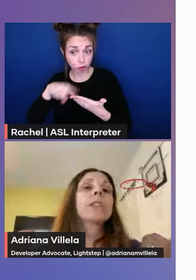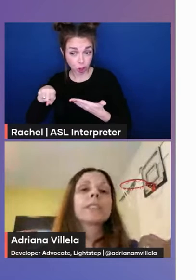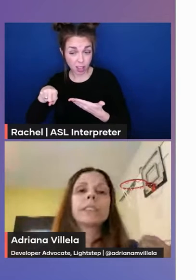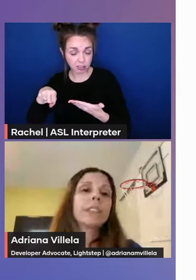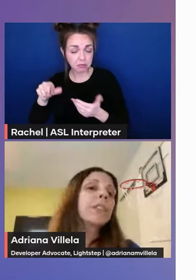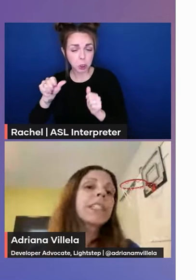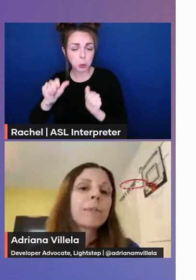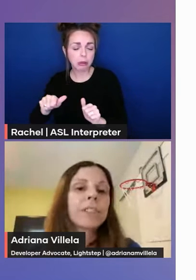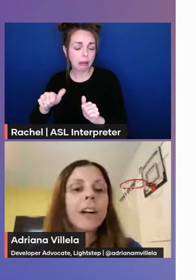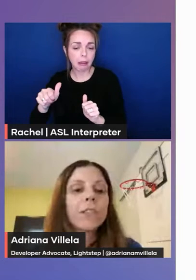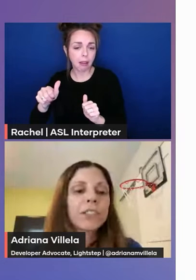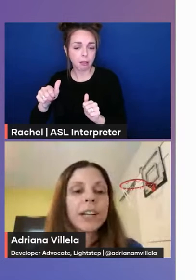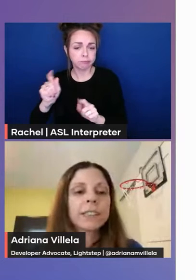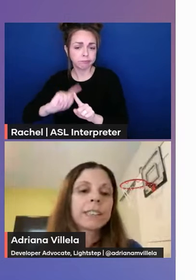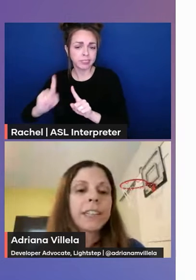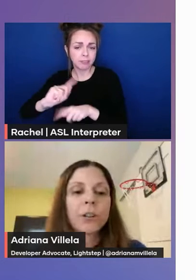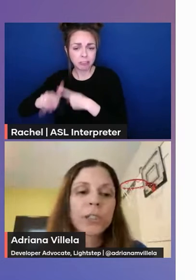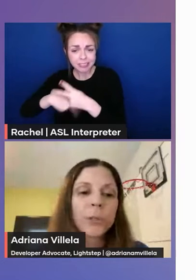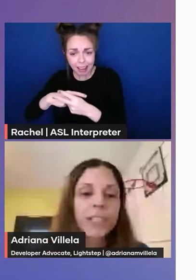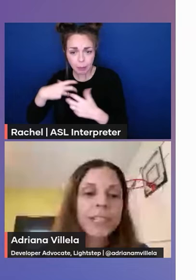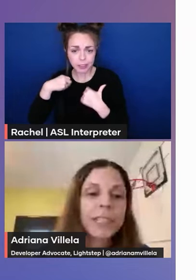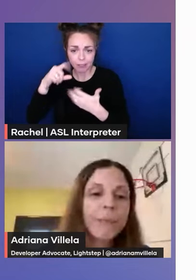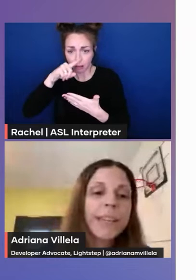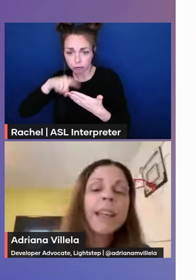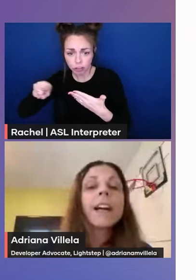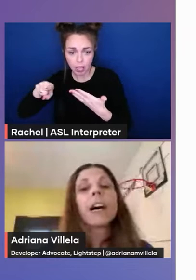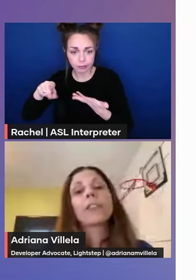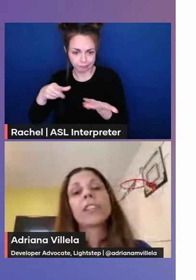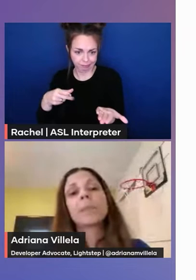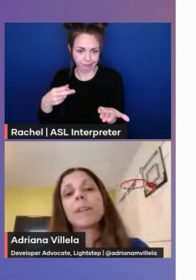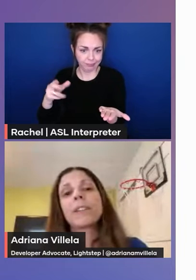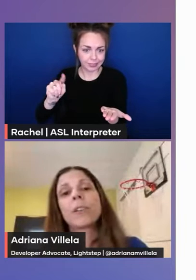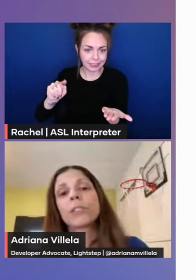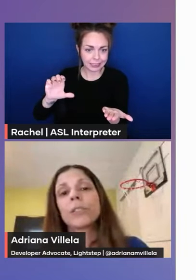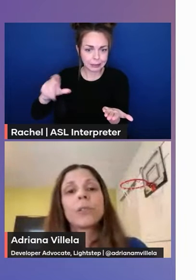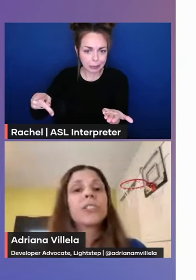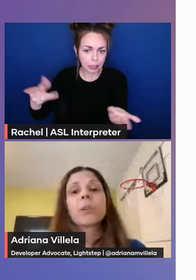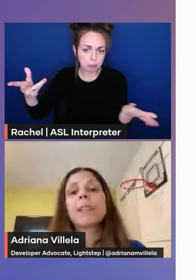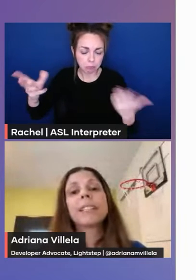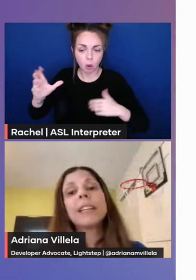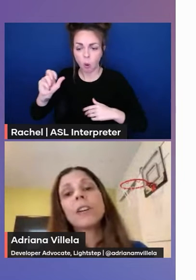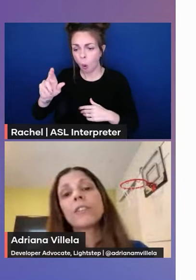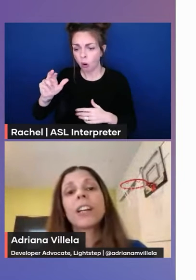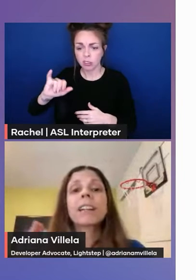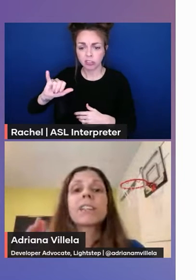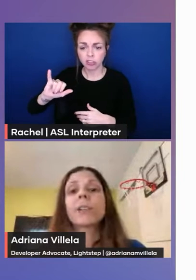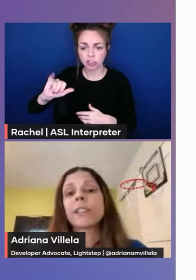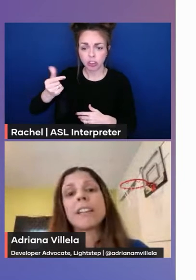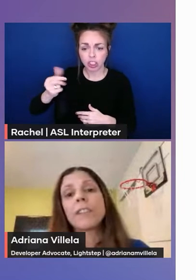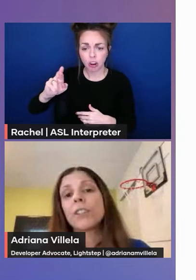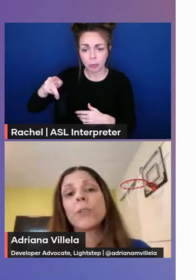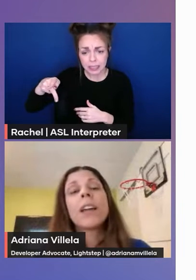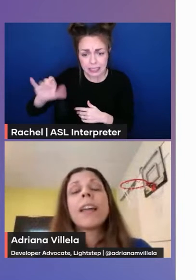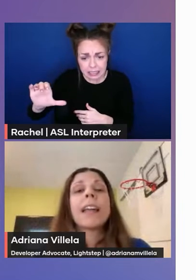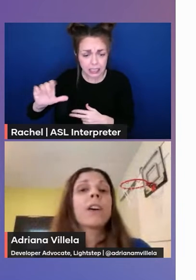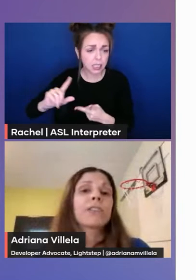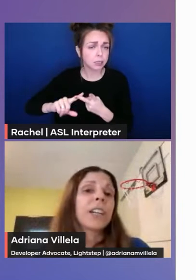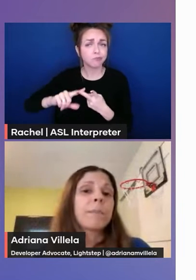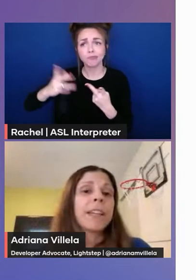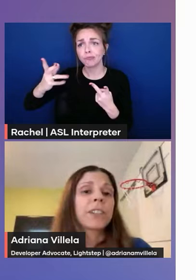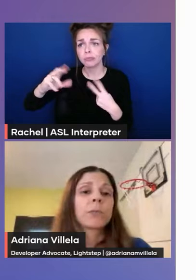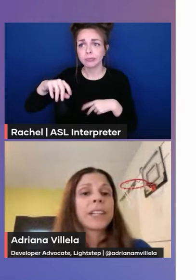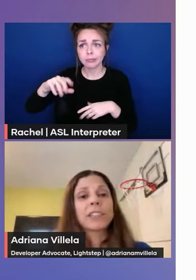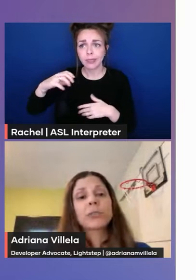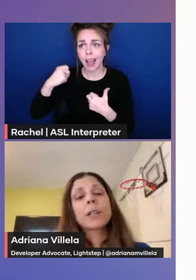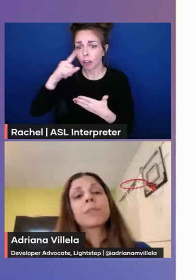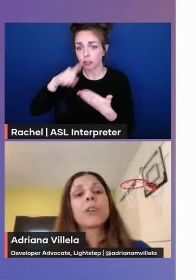can do different types of health checks. Here we're doing a TCP health check, but you can also do a gRPC health check, and you can even do a health